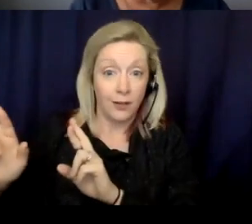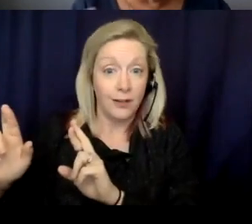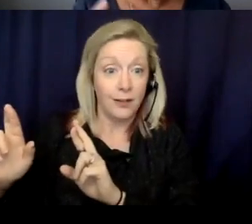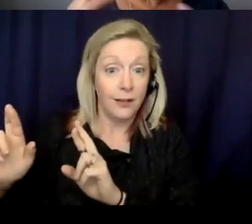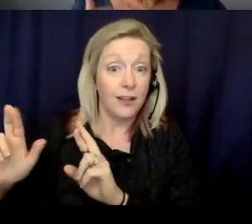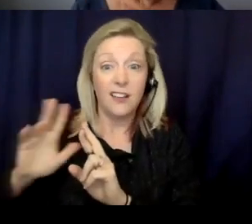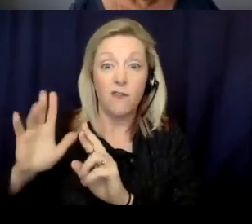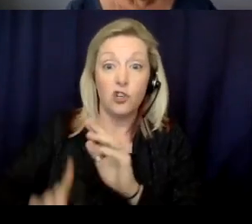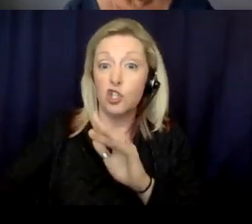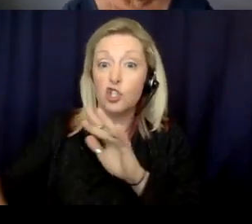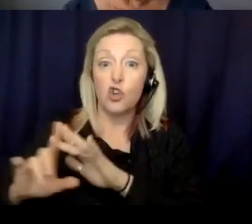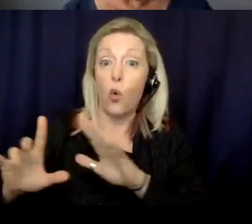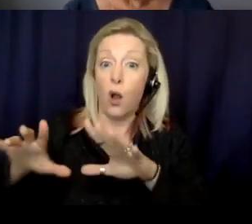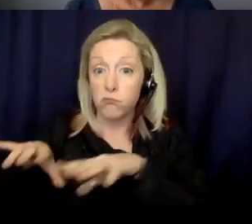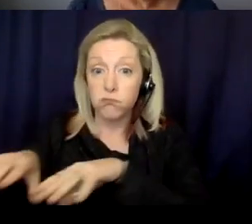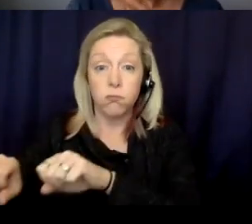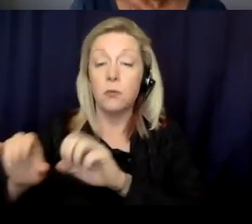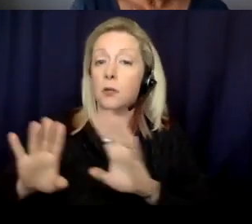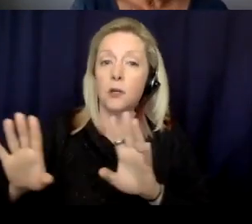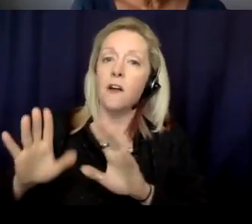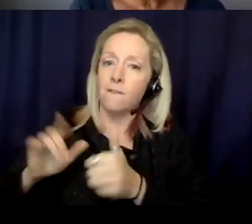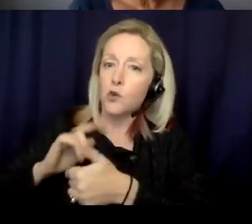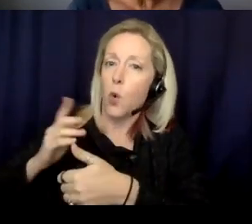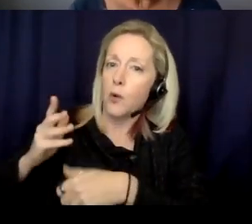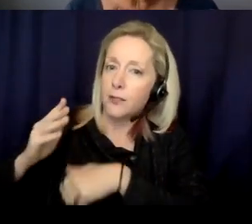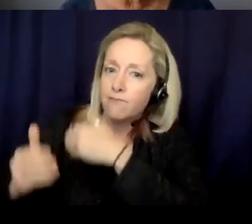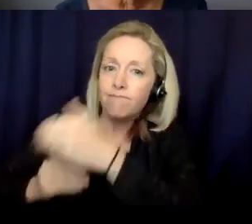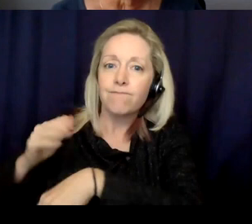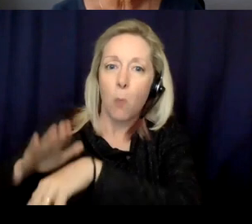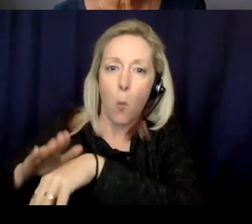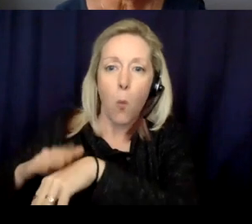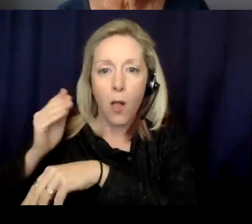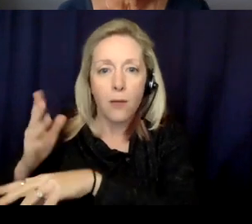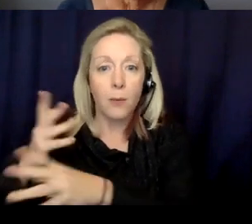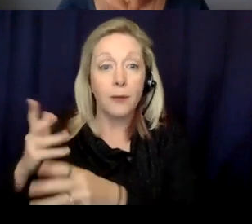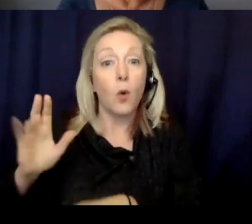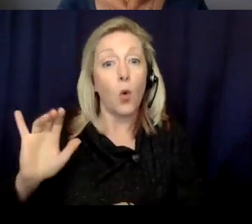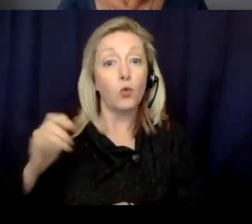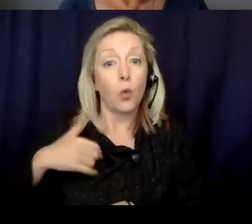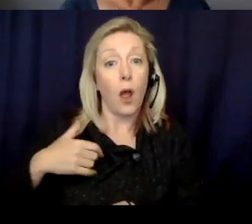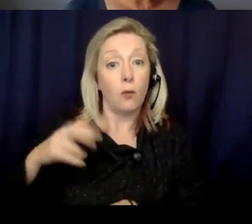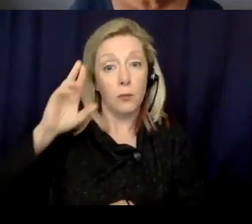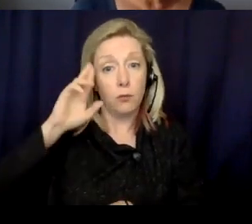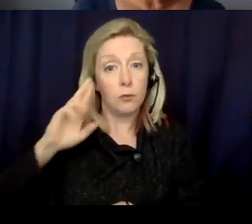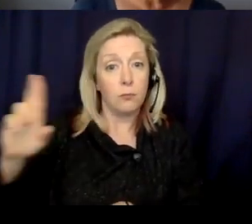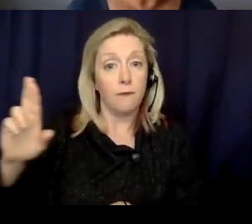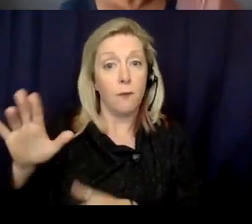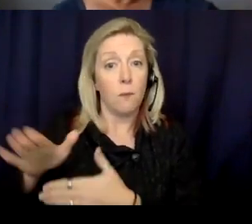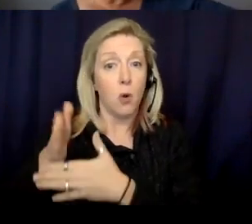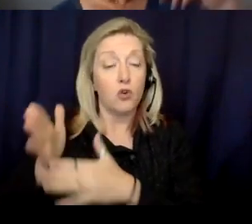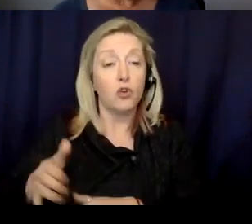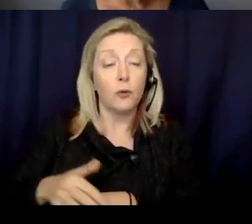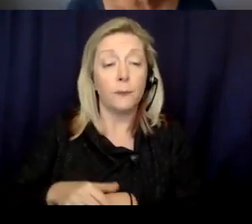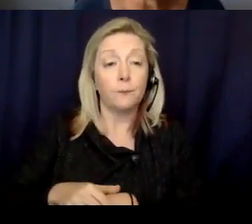So I'm always going to be doing those things. The other thing I'm going to do is I'm going to be a respectful partner so that if